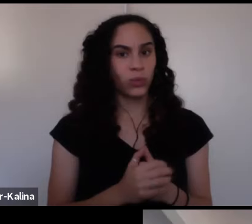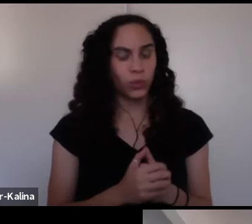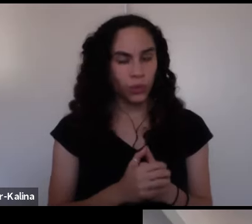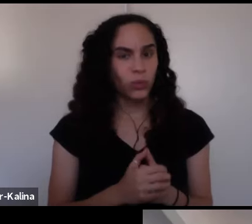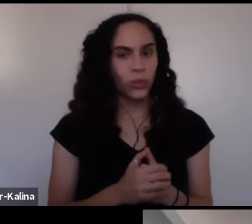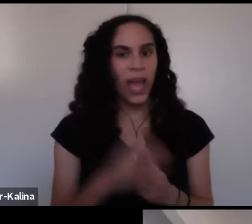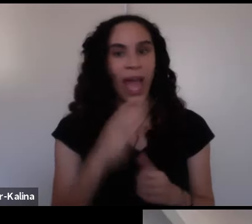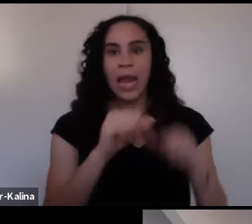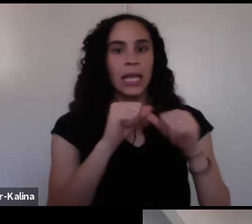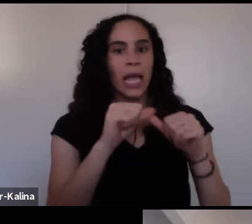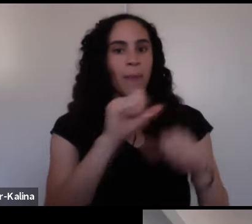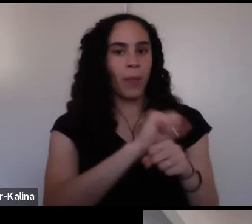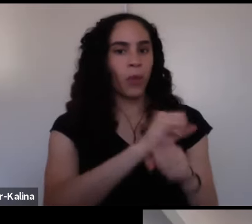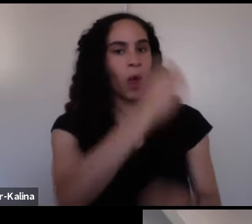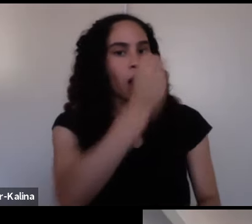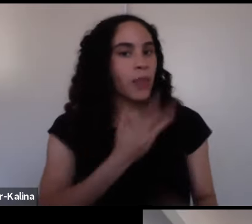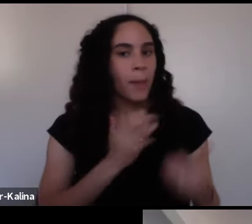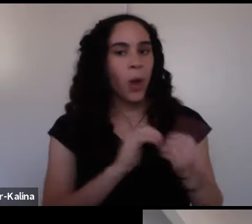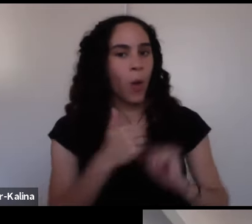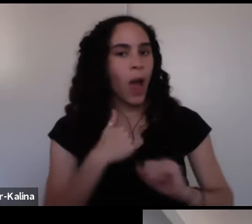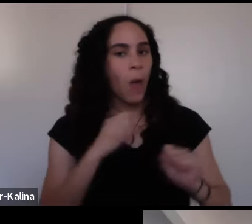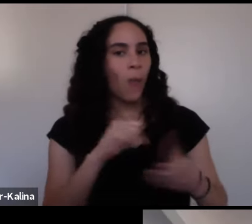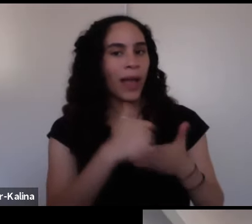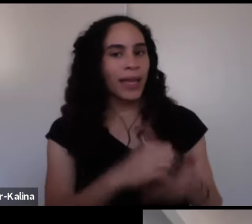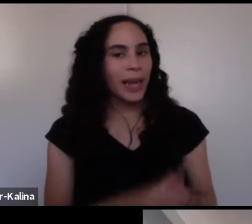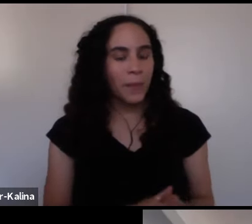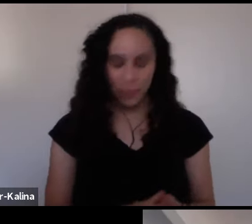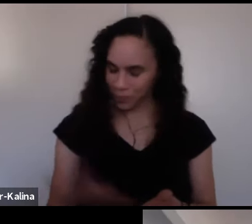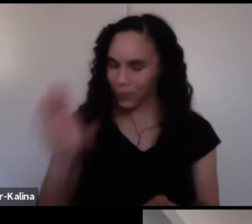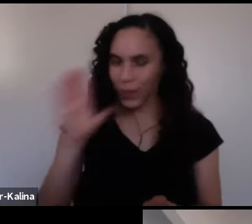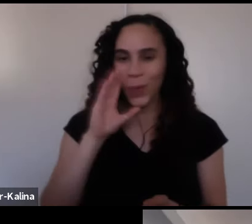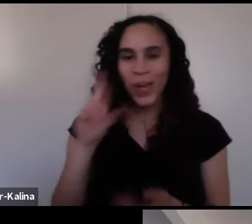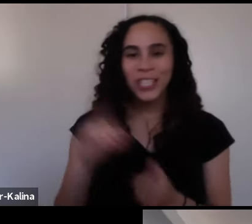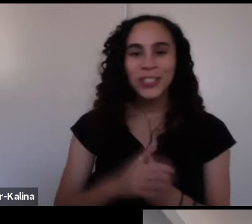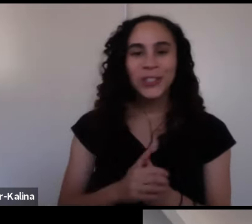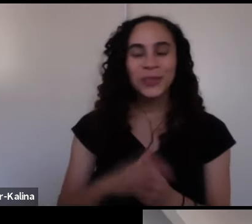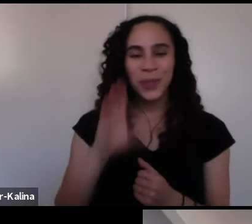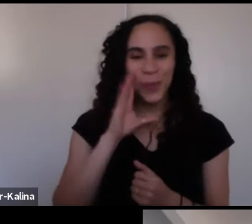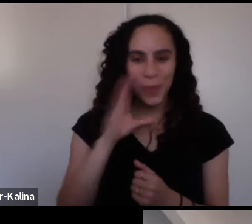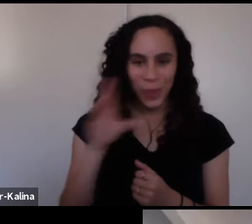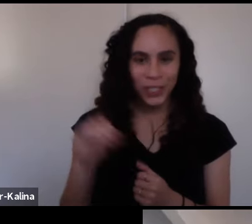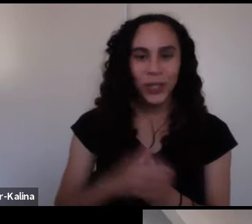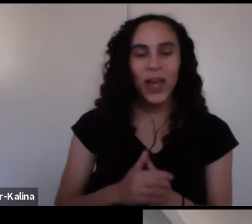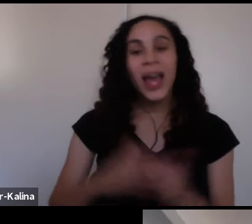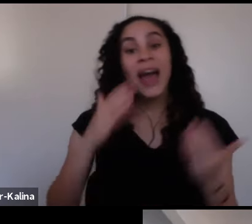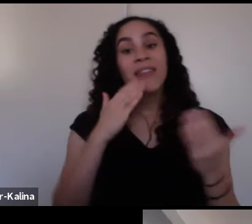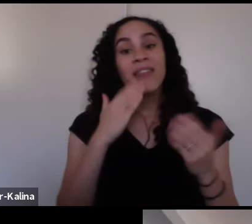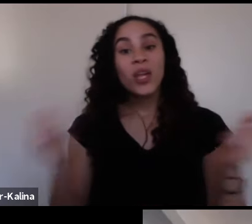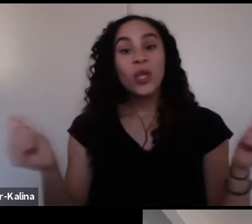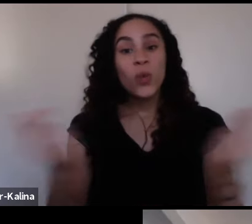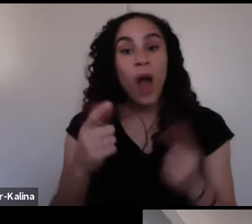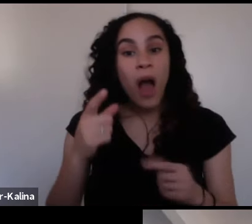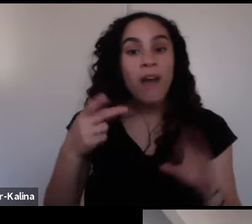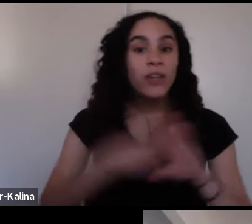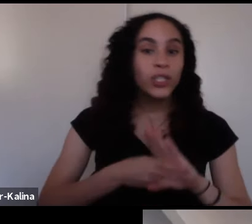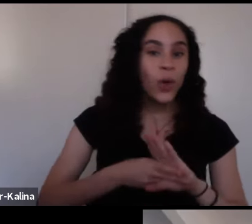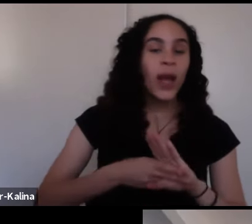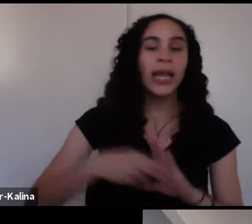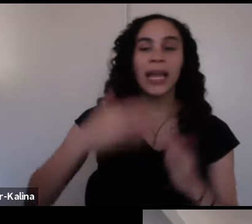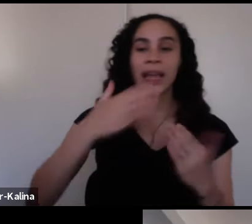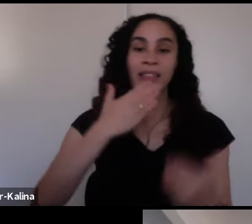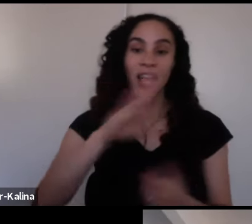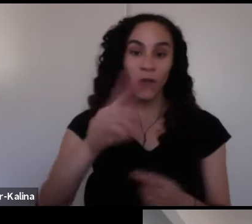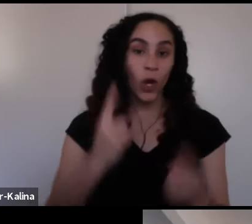Keep up the work, and you let me know how I can help. We'll do. And thank you all for joining us. Thank you for your questions.